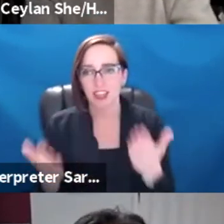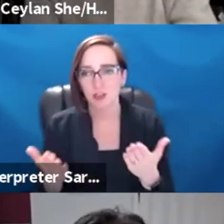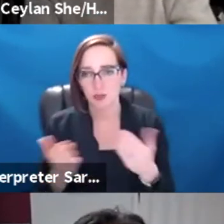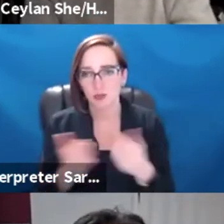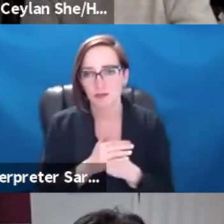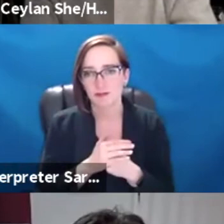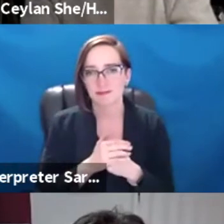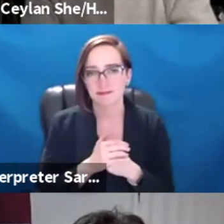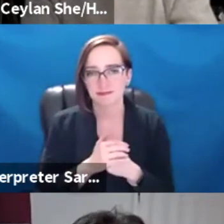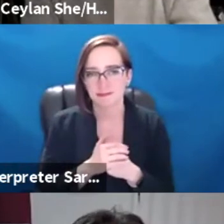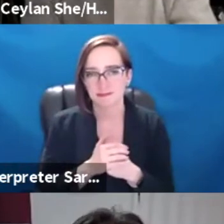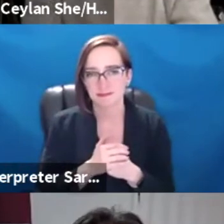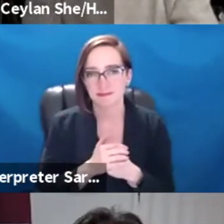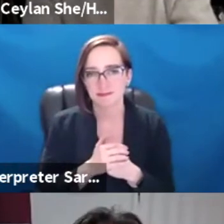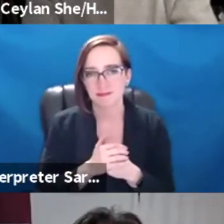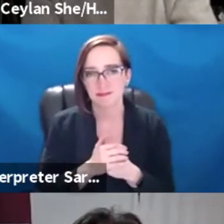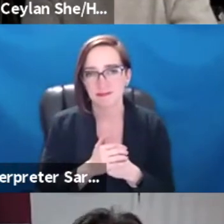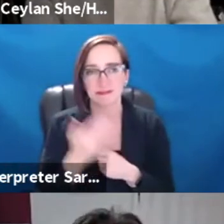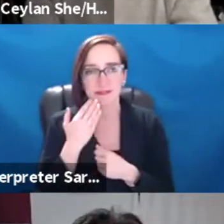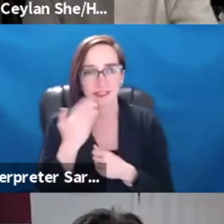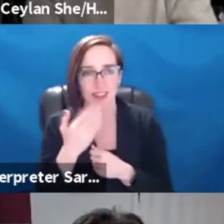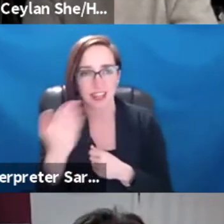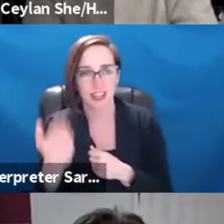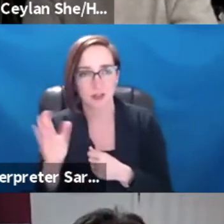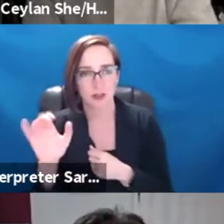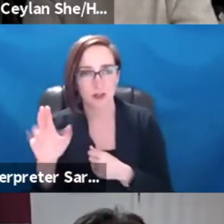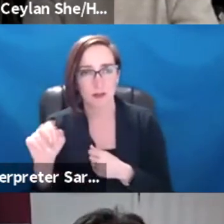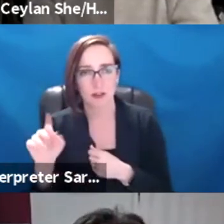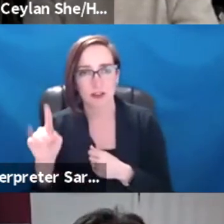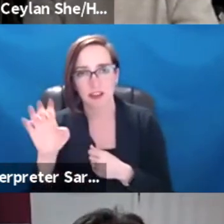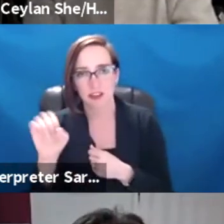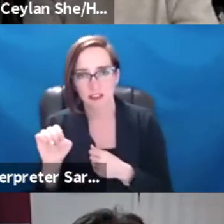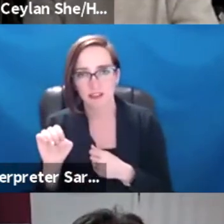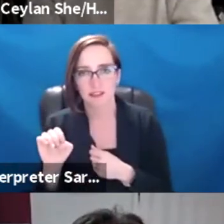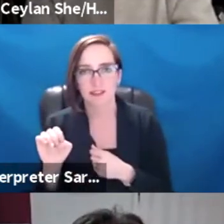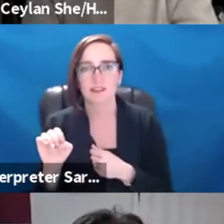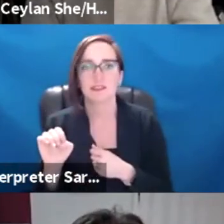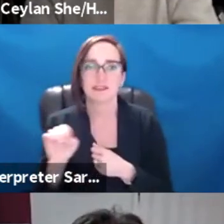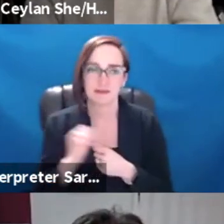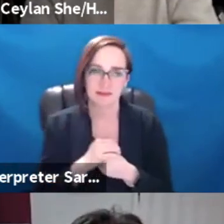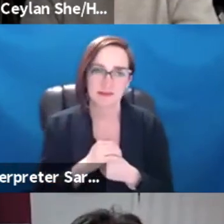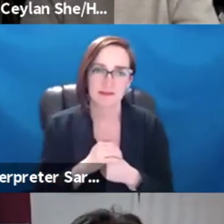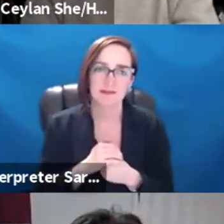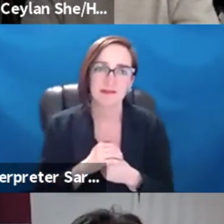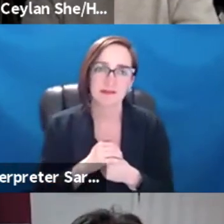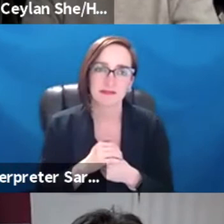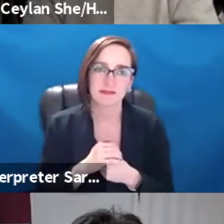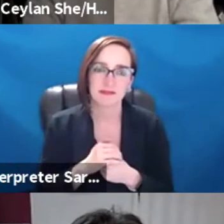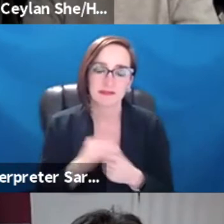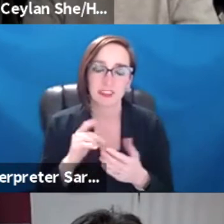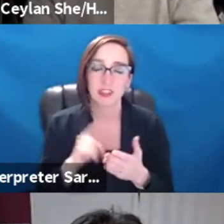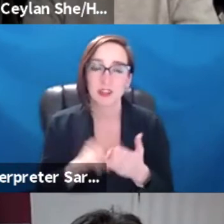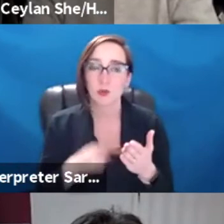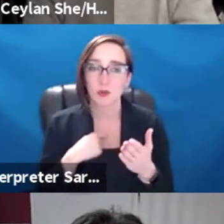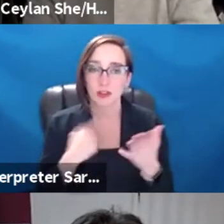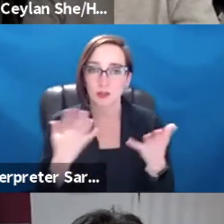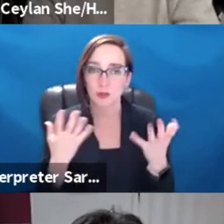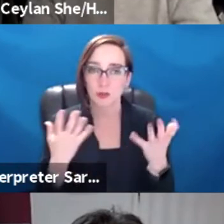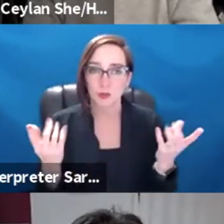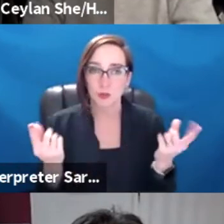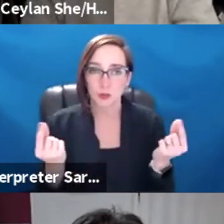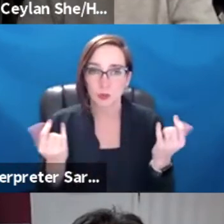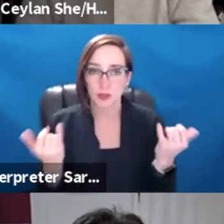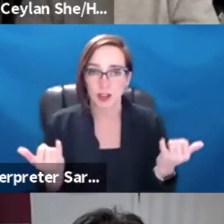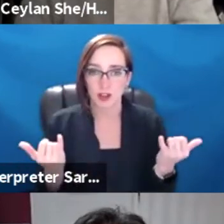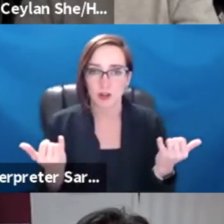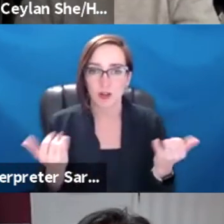Bernadette. Thank you, Bernadette. Bernadette. Ashe. And what I want to do right now, and I'm going to